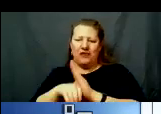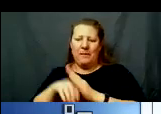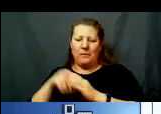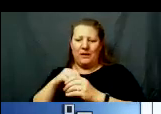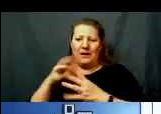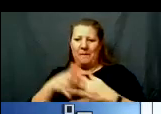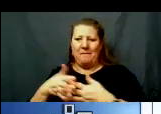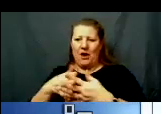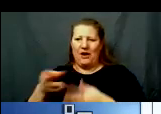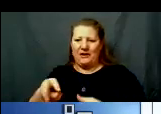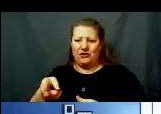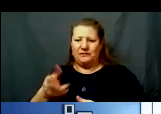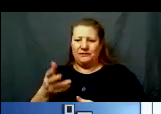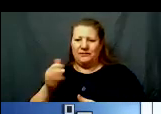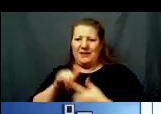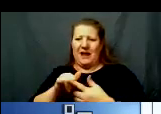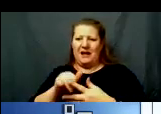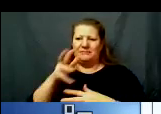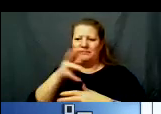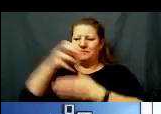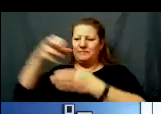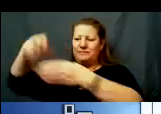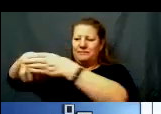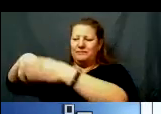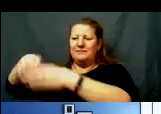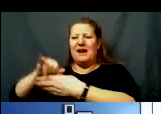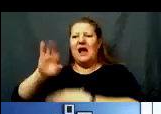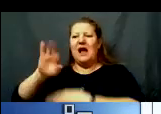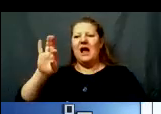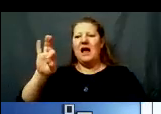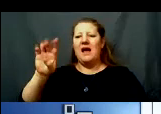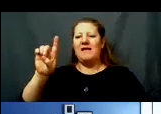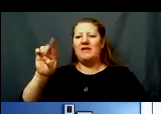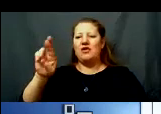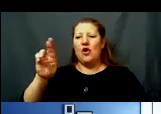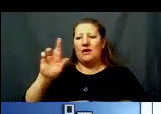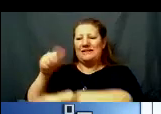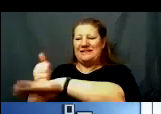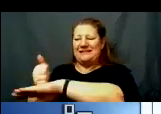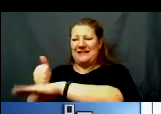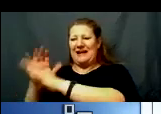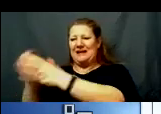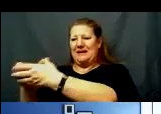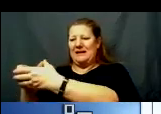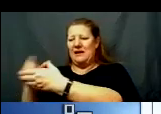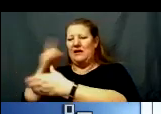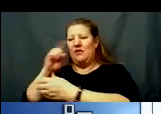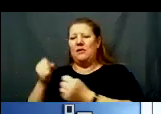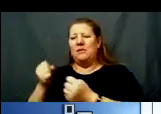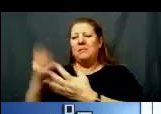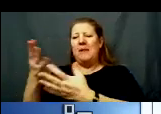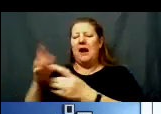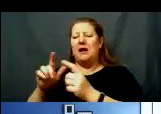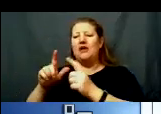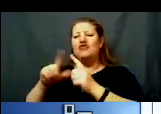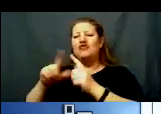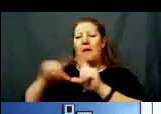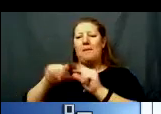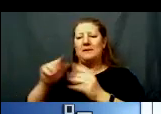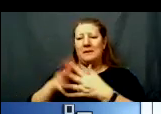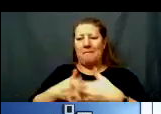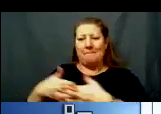the concentration camps that FDR set up during World War II for tens of thousands of Japanese Americans.